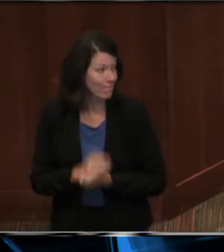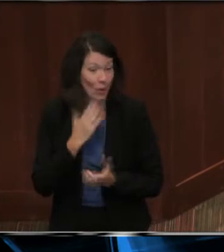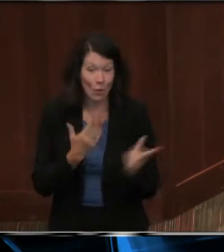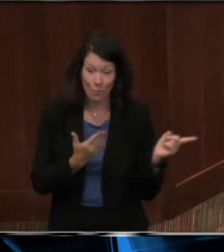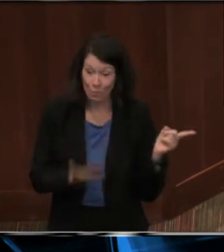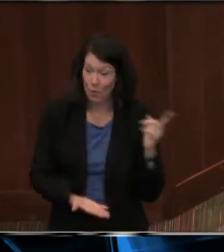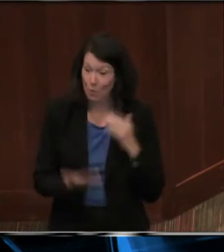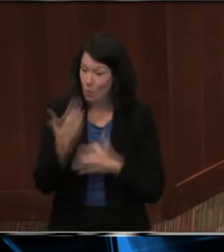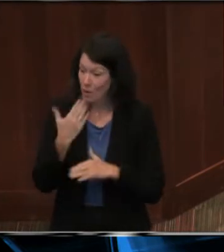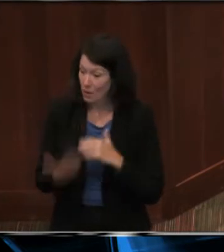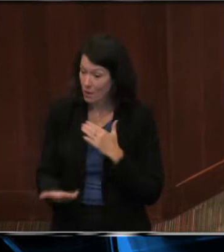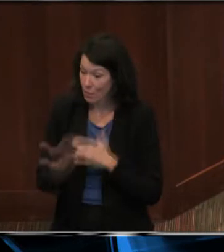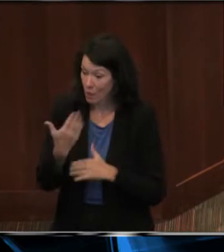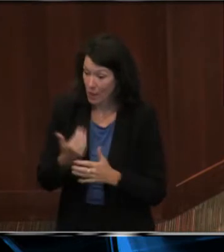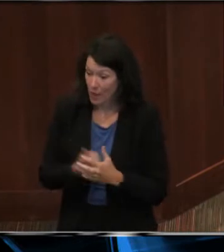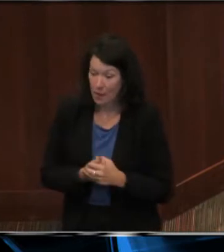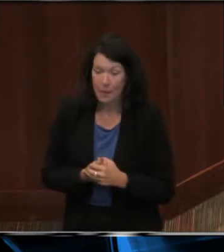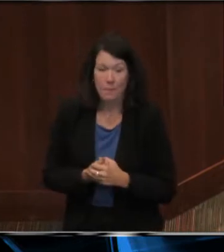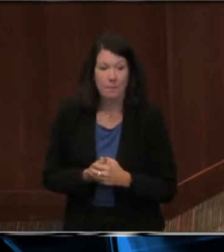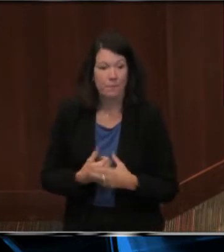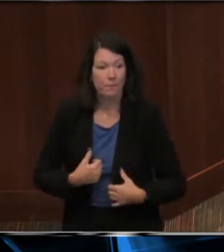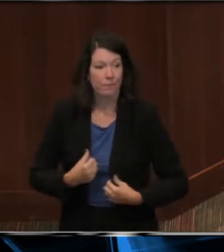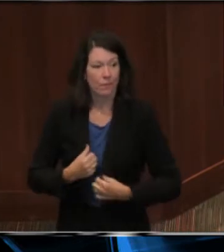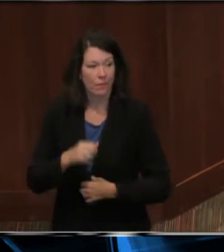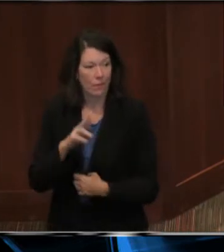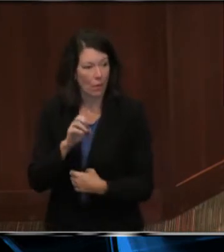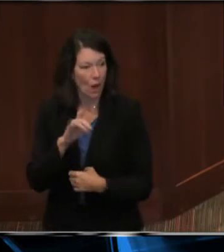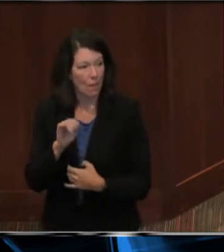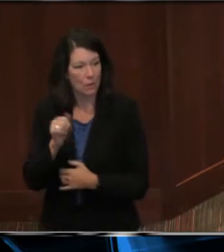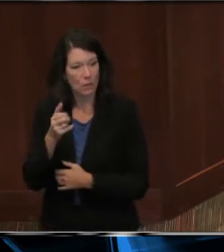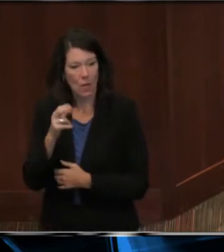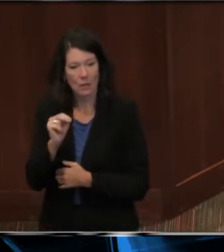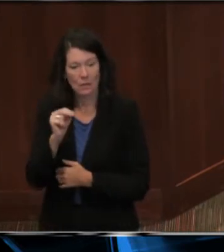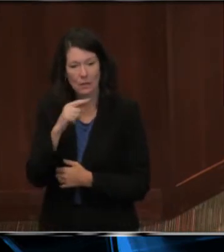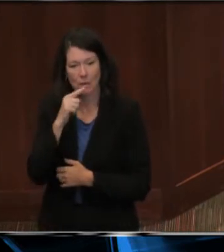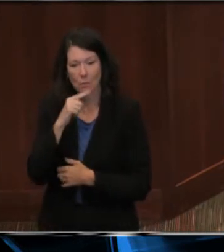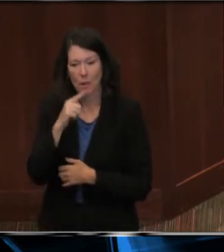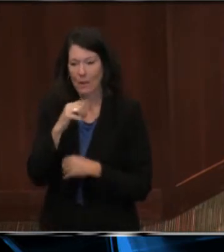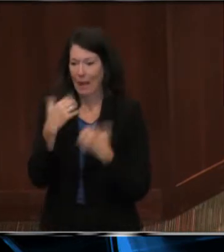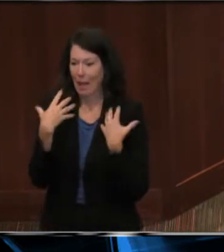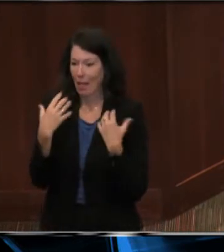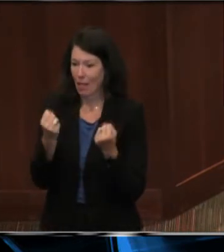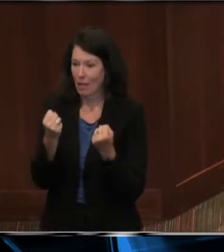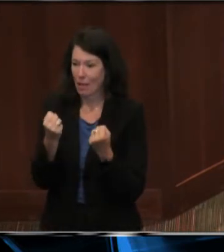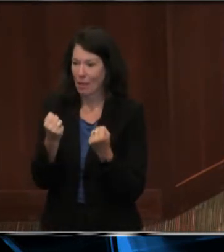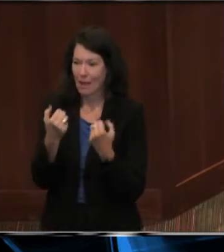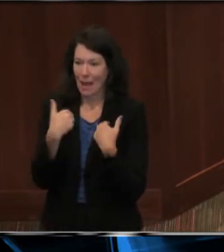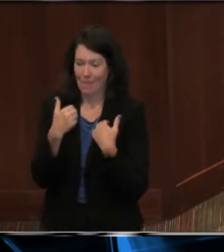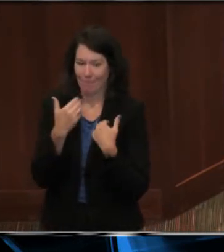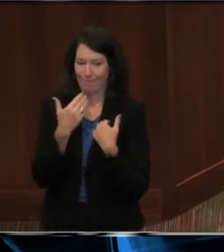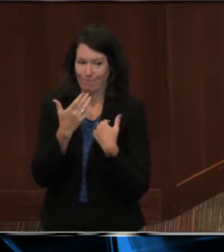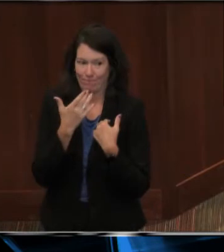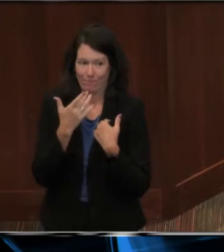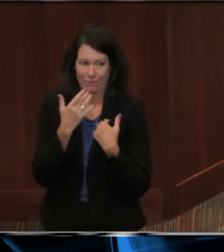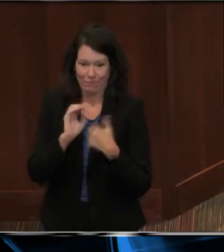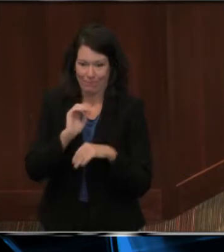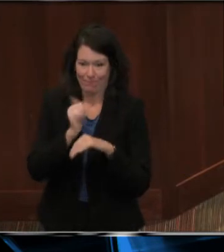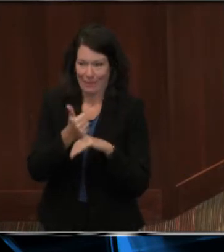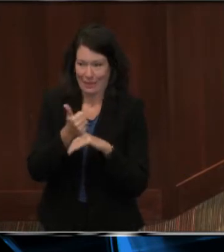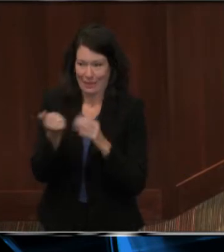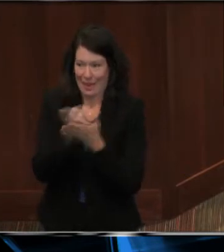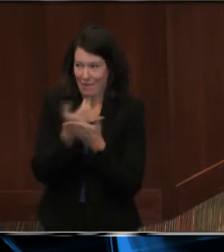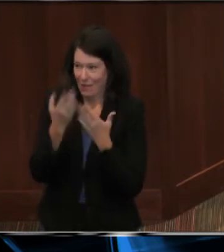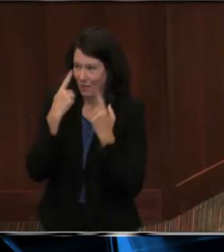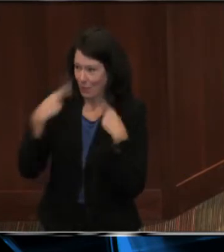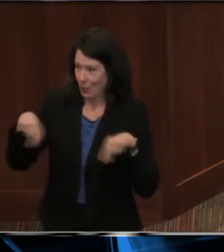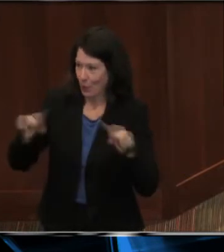Good morning. It's my privilege to be with you, Robin Johnson, Medical Director for El Paso County Public Health. I have the privilege of just kind of setting the stage